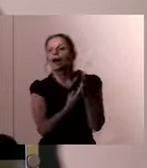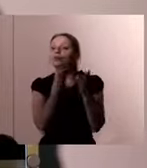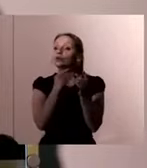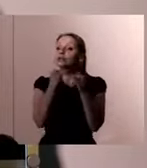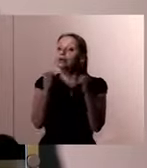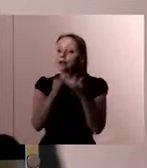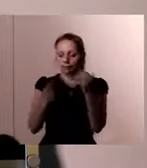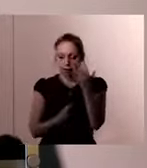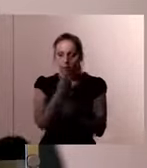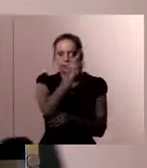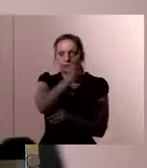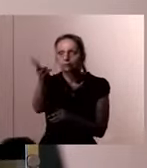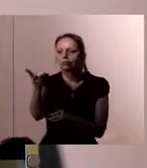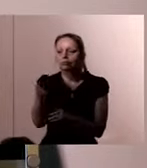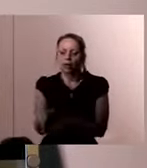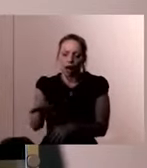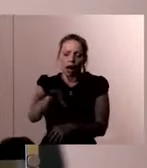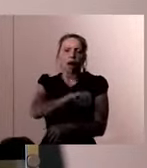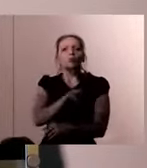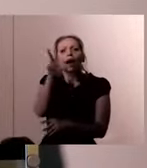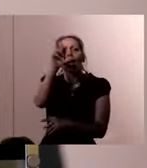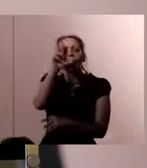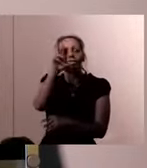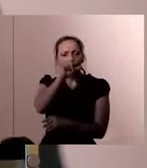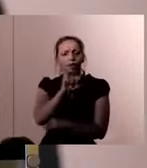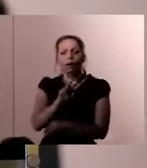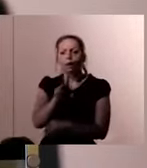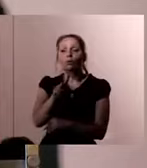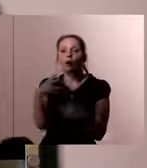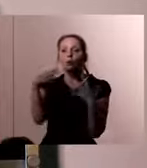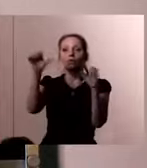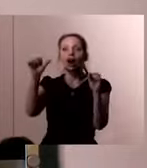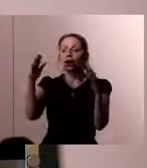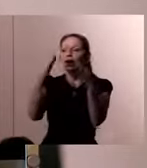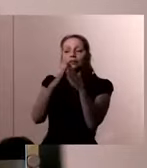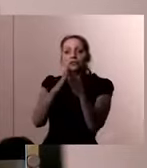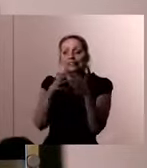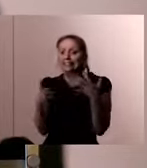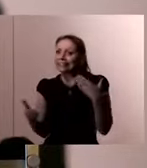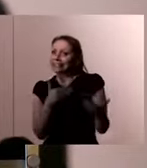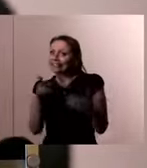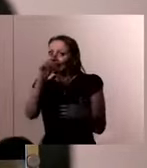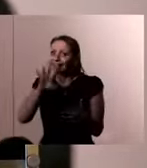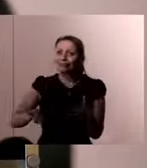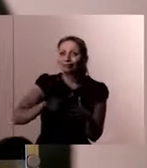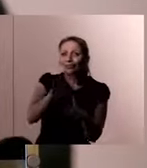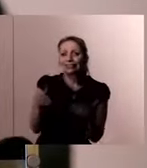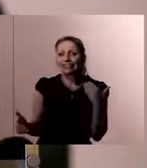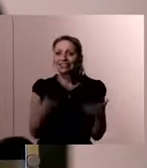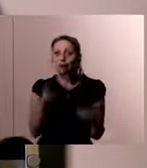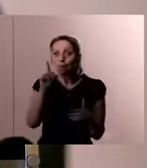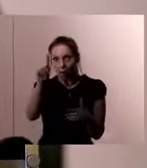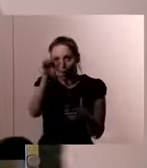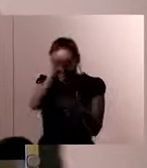again. A brave young couple finds a house. They're not sure they can buy it. Then they buy